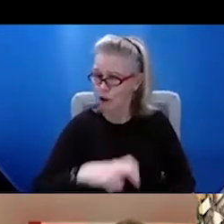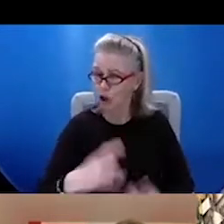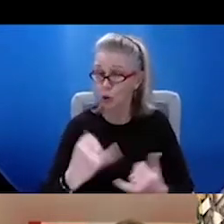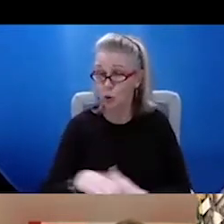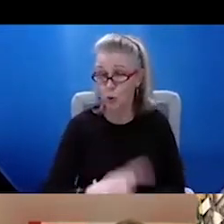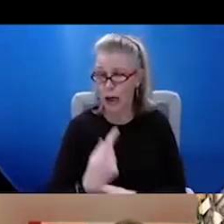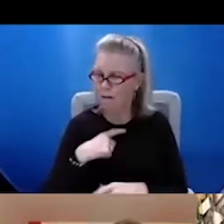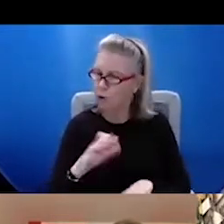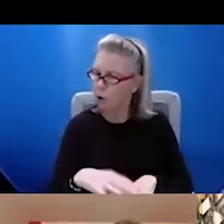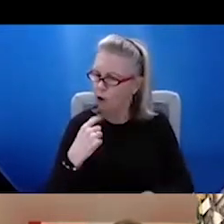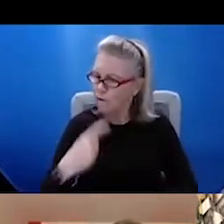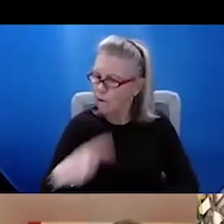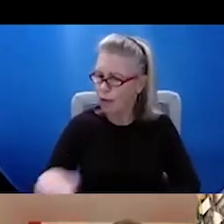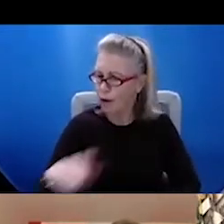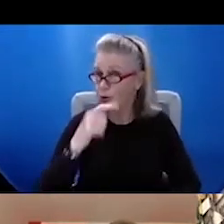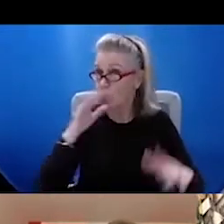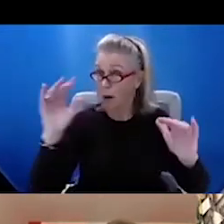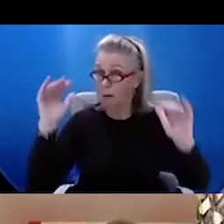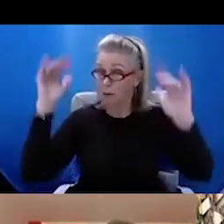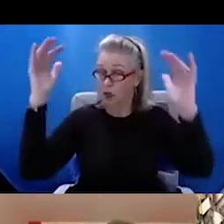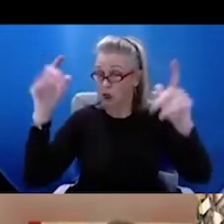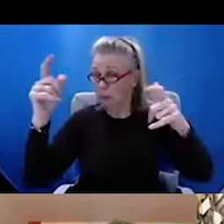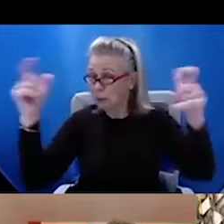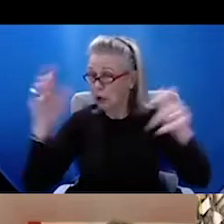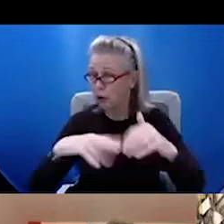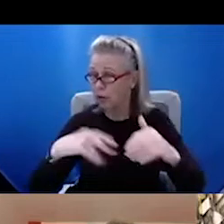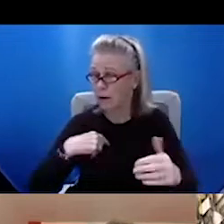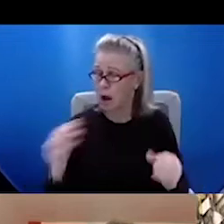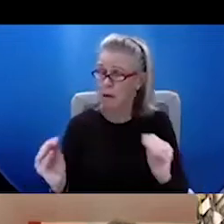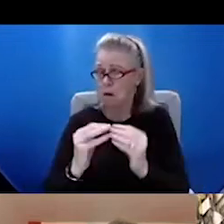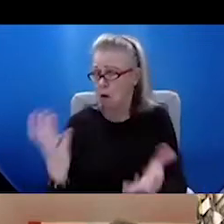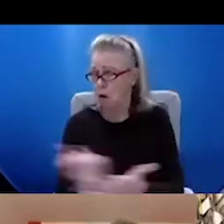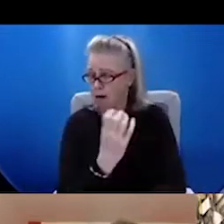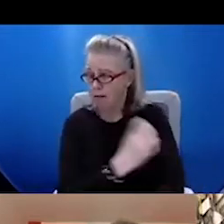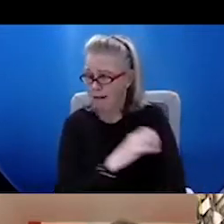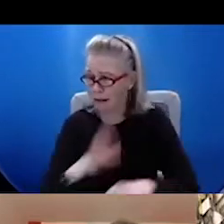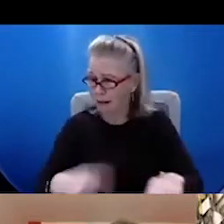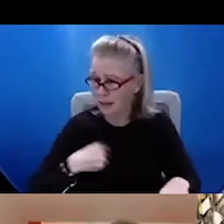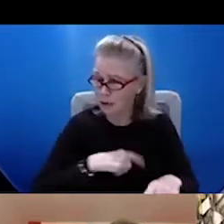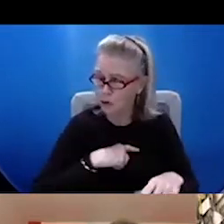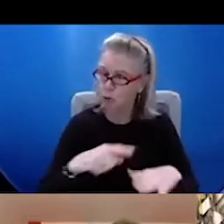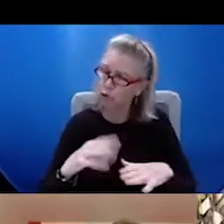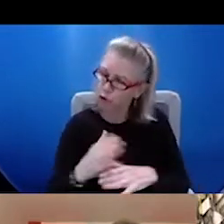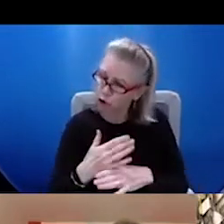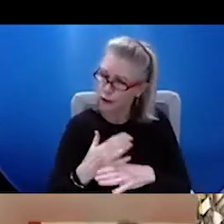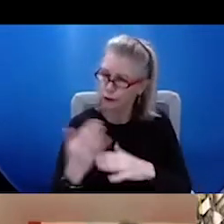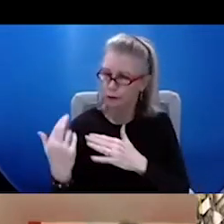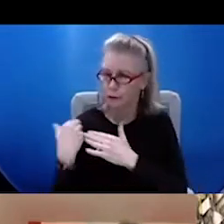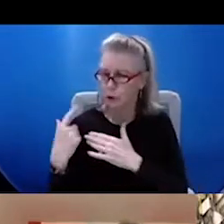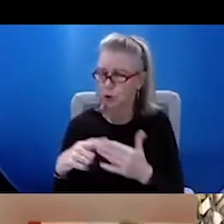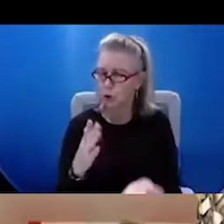to call for those bigger than us, with more leverage than us, to share such responsibility, to